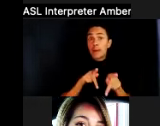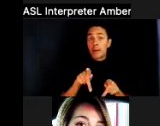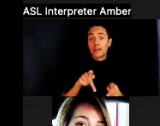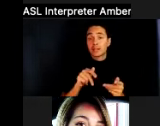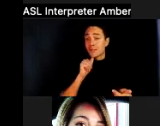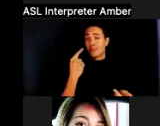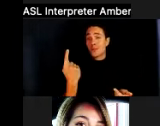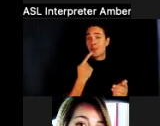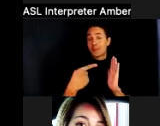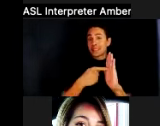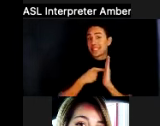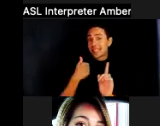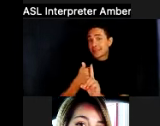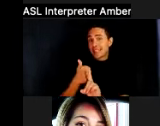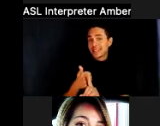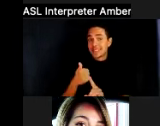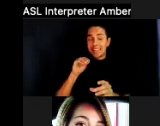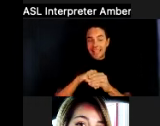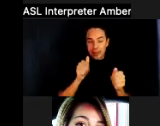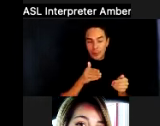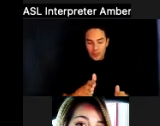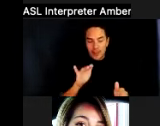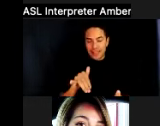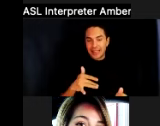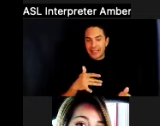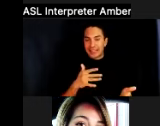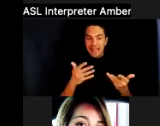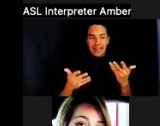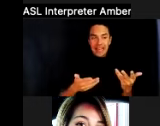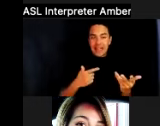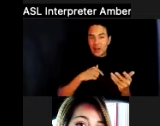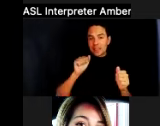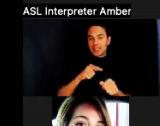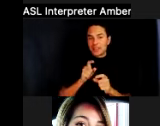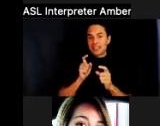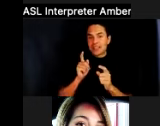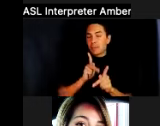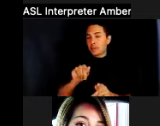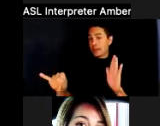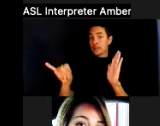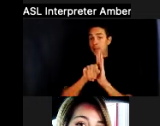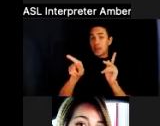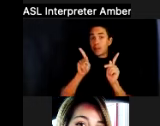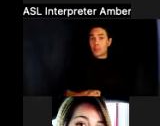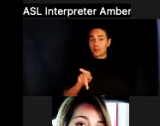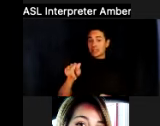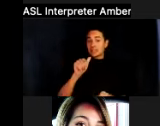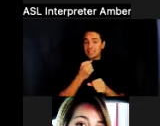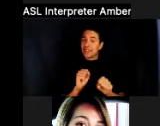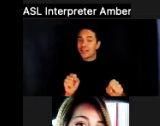always present themselves right in a way that a person would be able to identify that person was unsafe, like